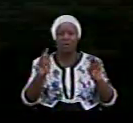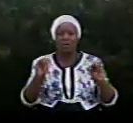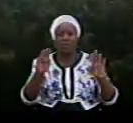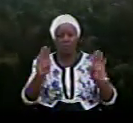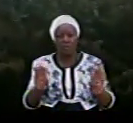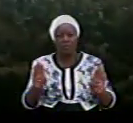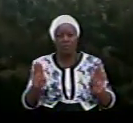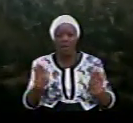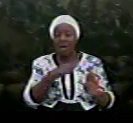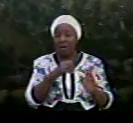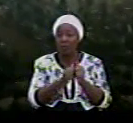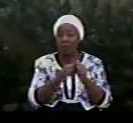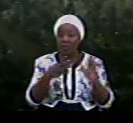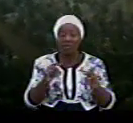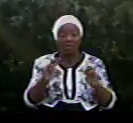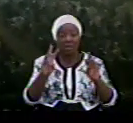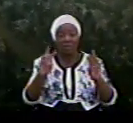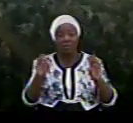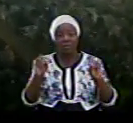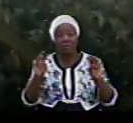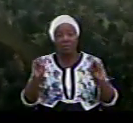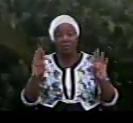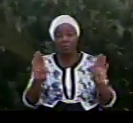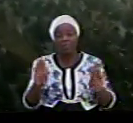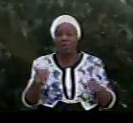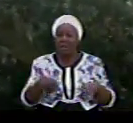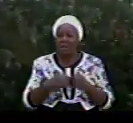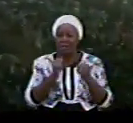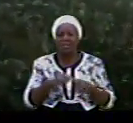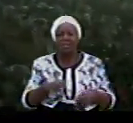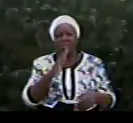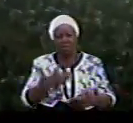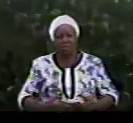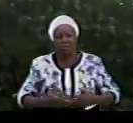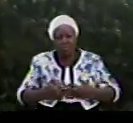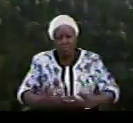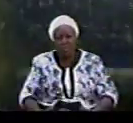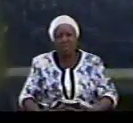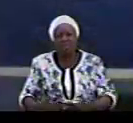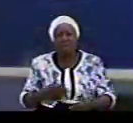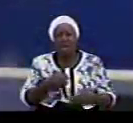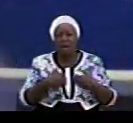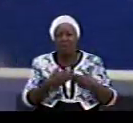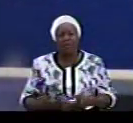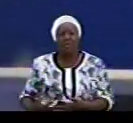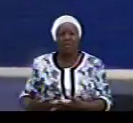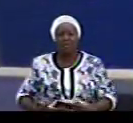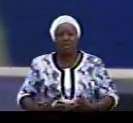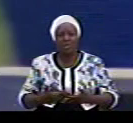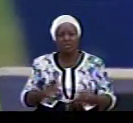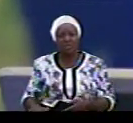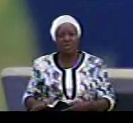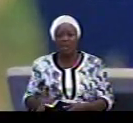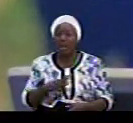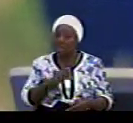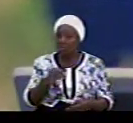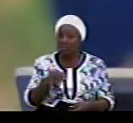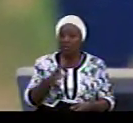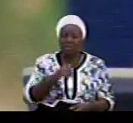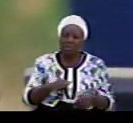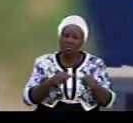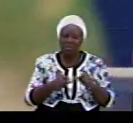the womb, how can she conceive and have a child? And so she kept on